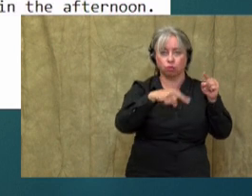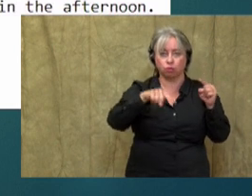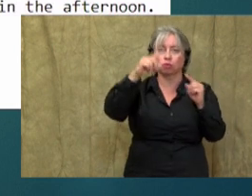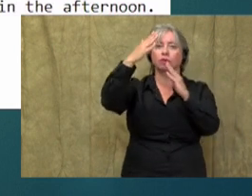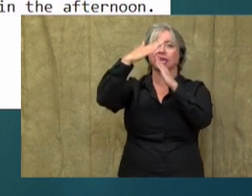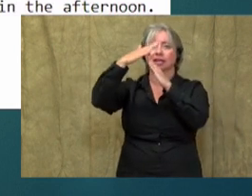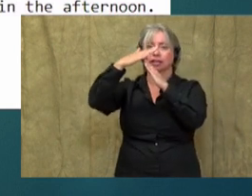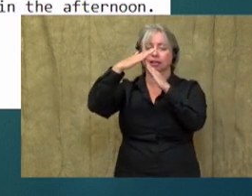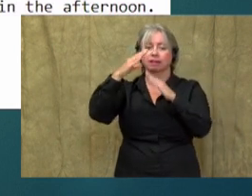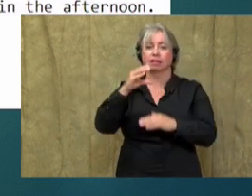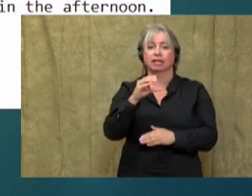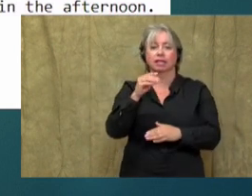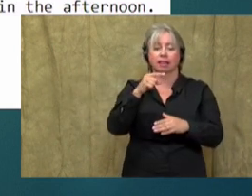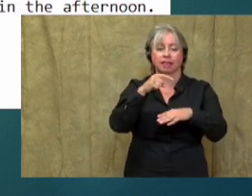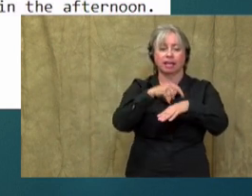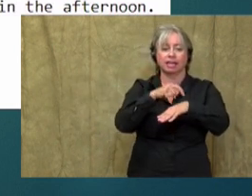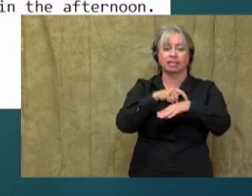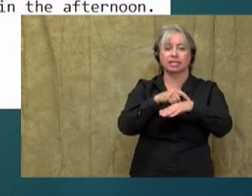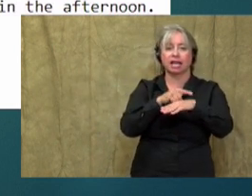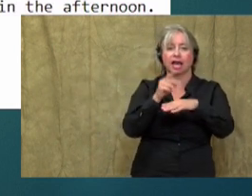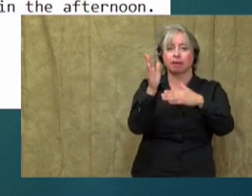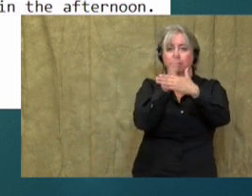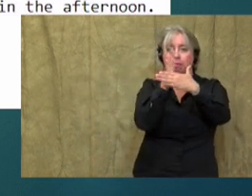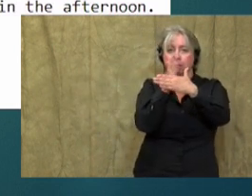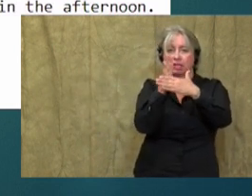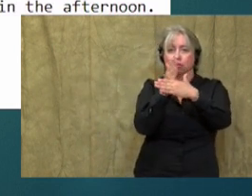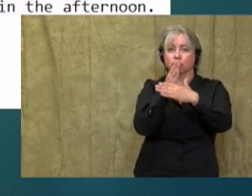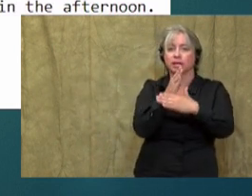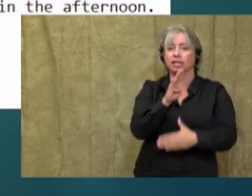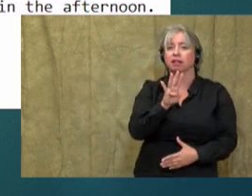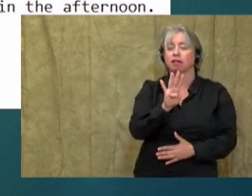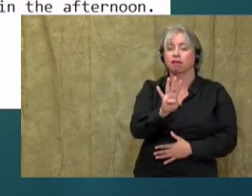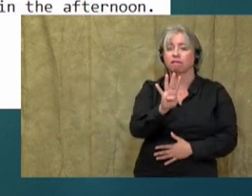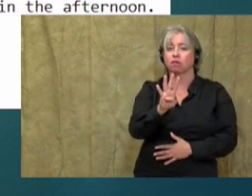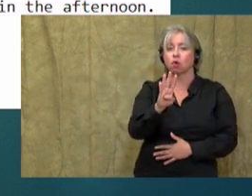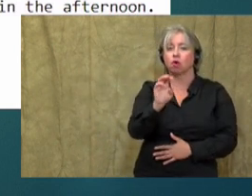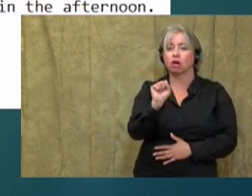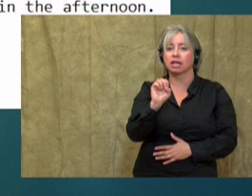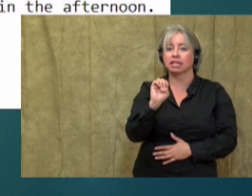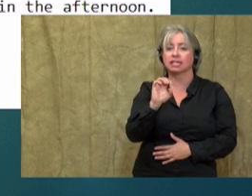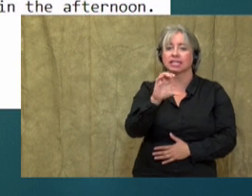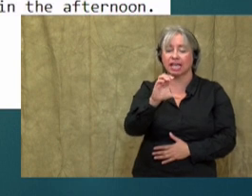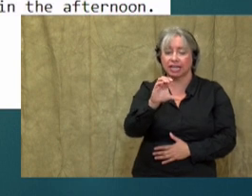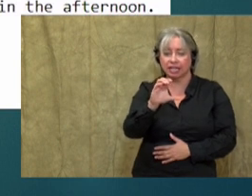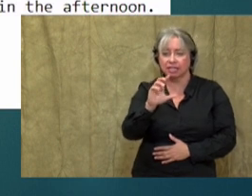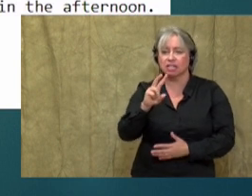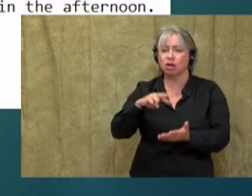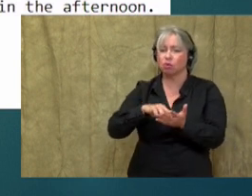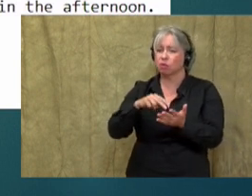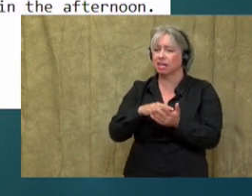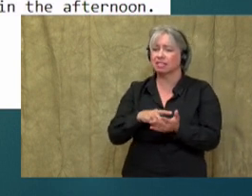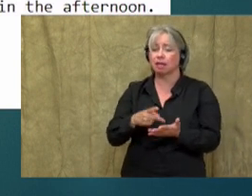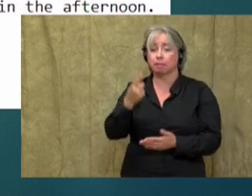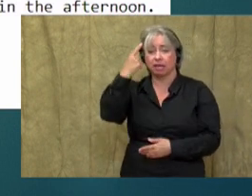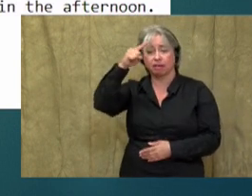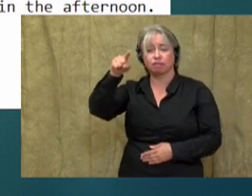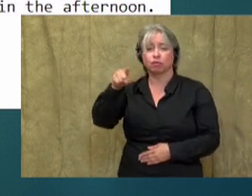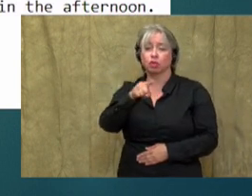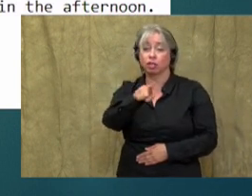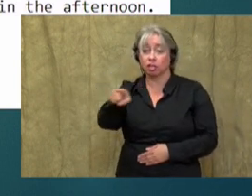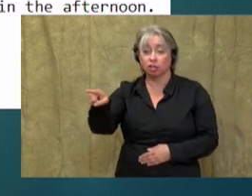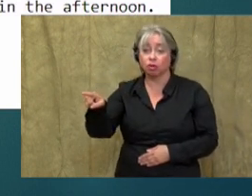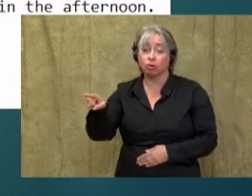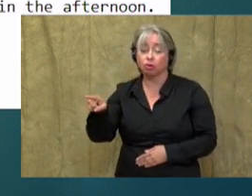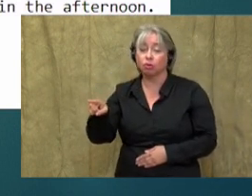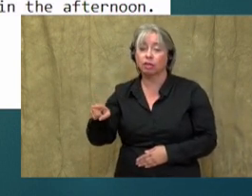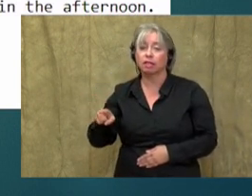period of 4 seconds in between. So what does that mean to you and I if we want to go offshore fishing? 4 seconds, that's